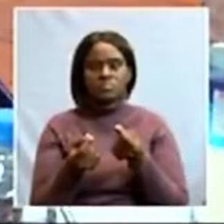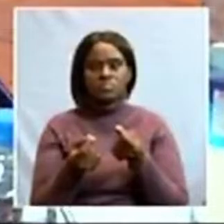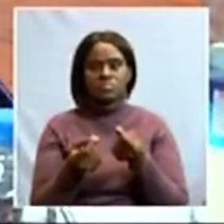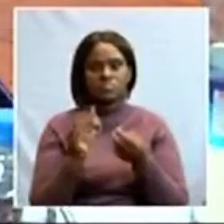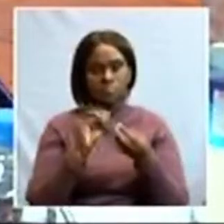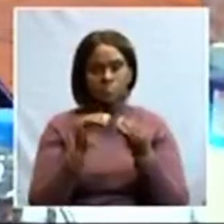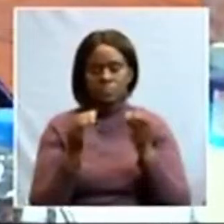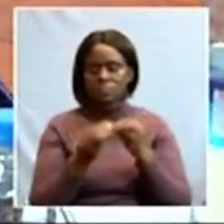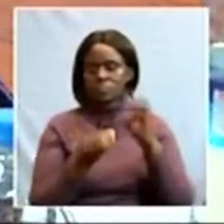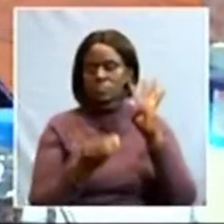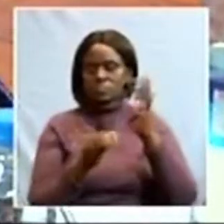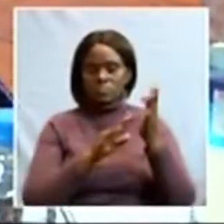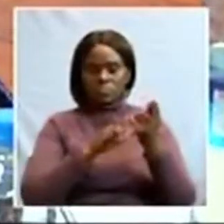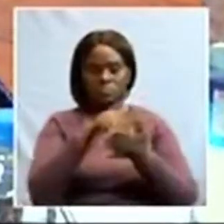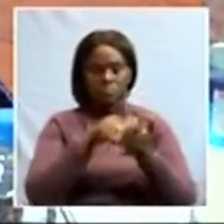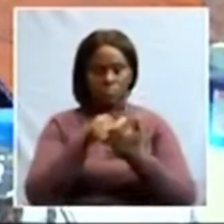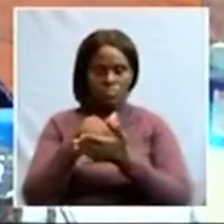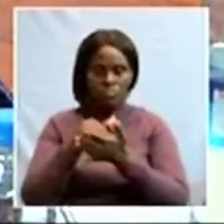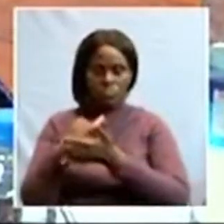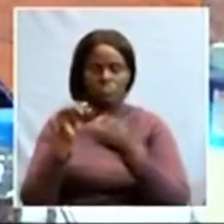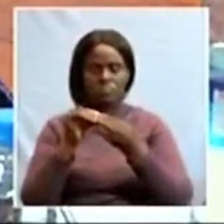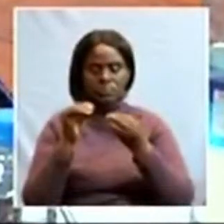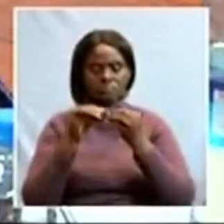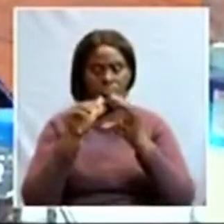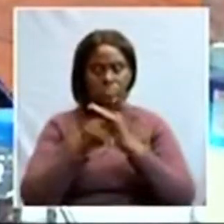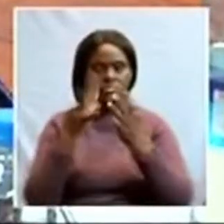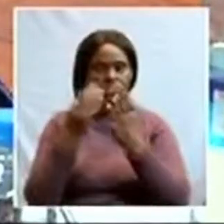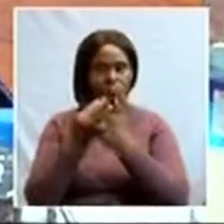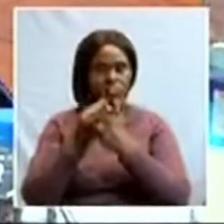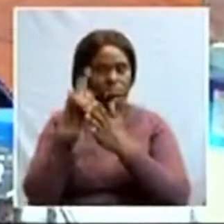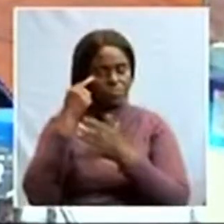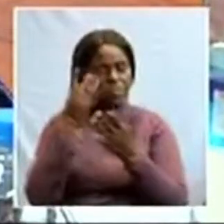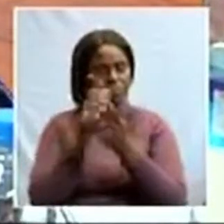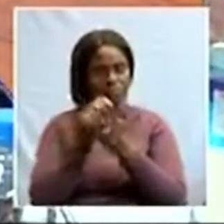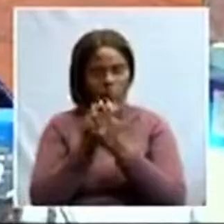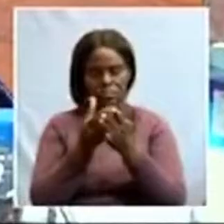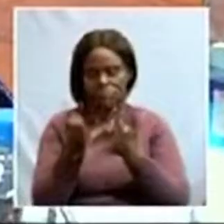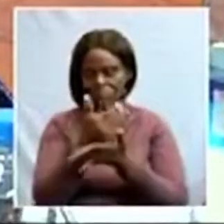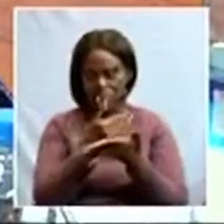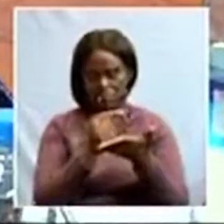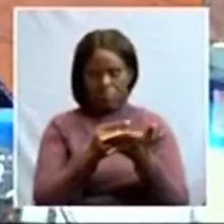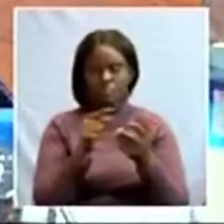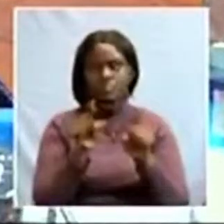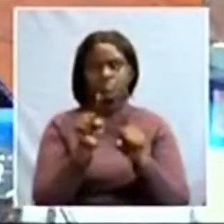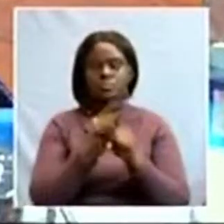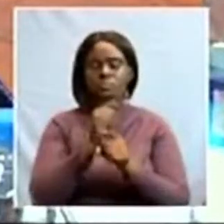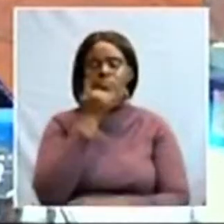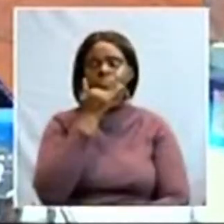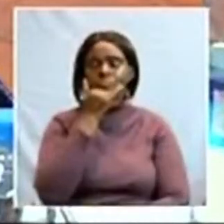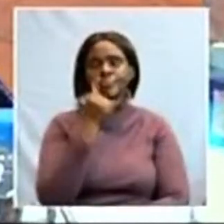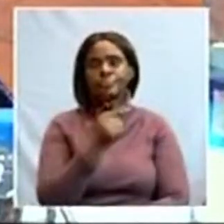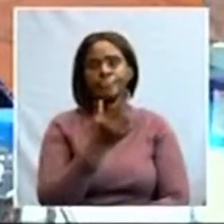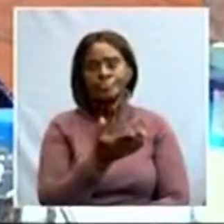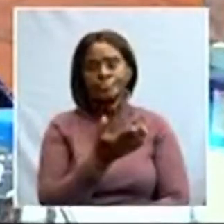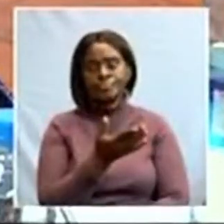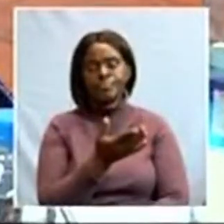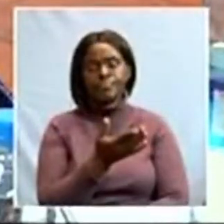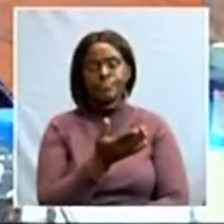Item B, weaknesses in accounting for revenue. Cause of query.